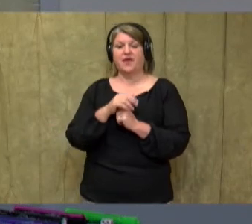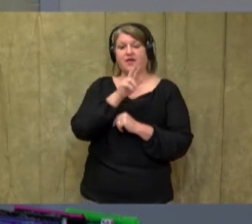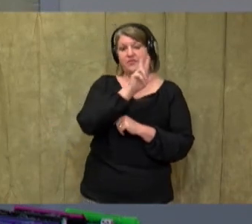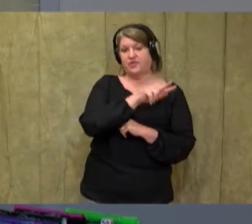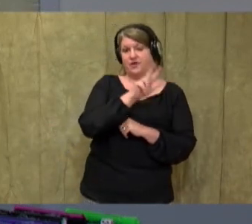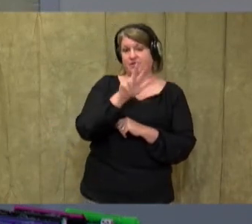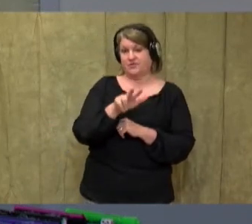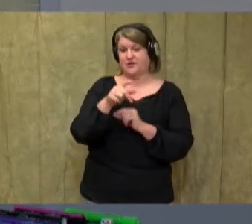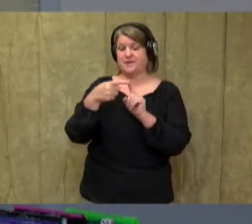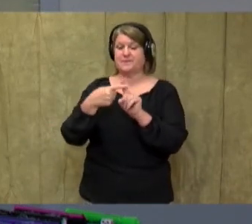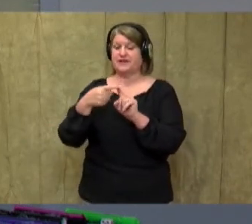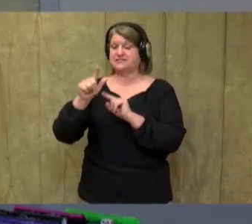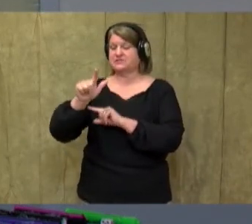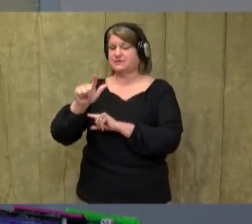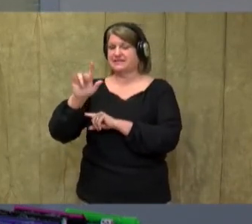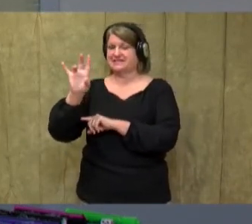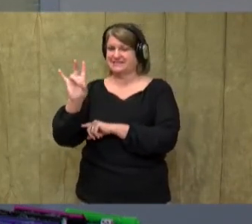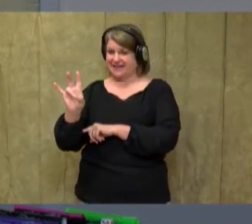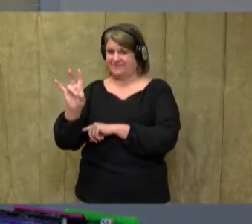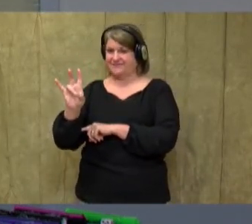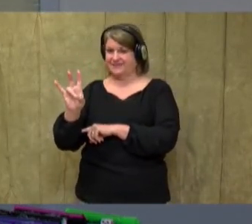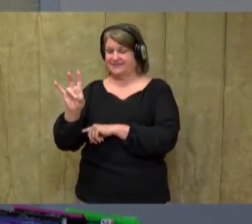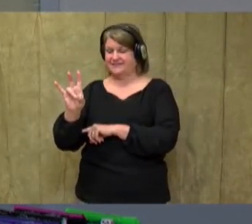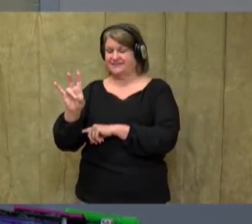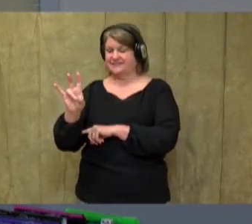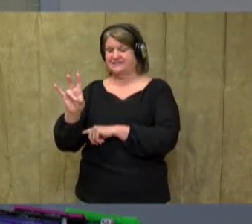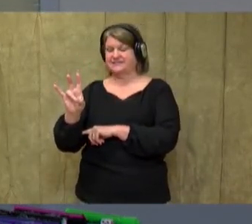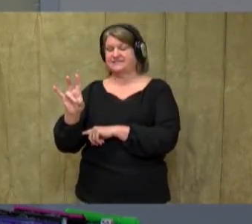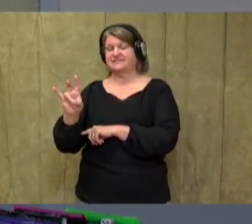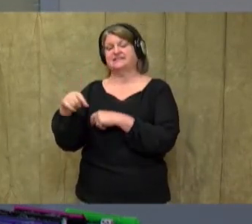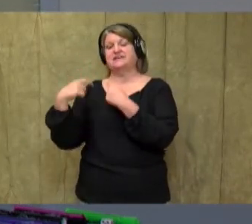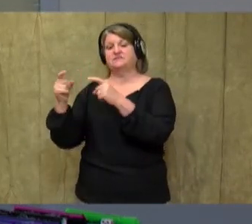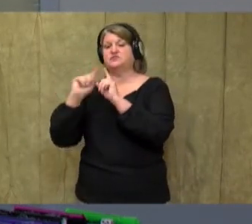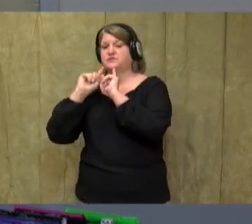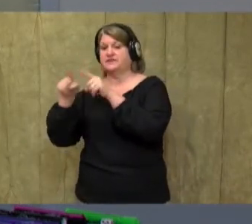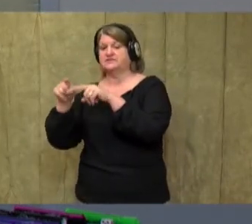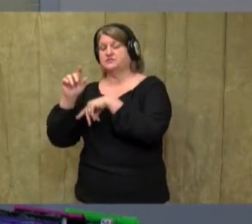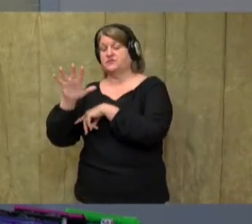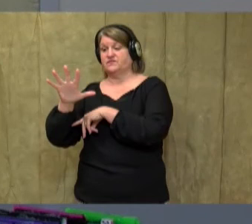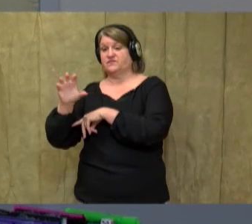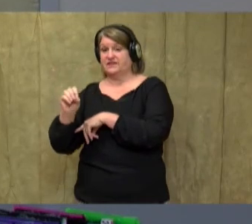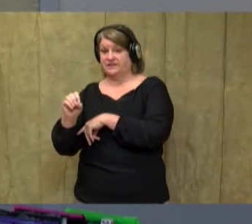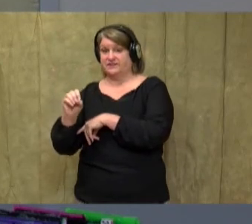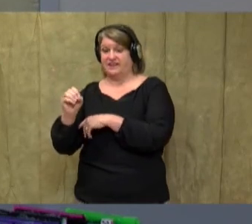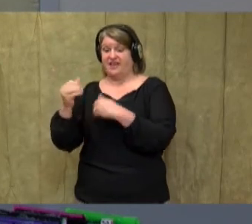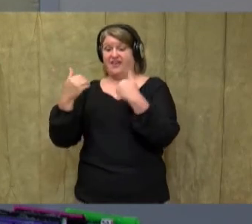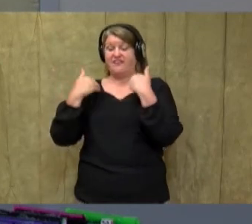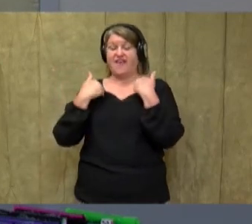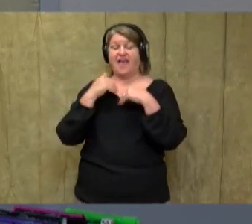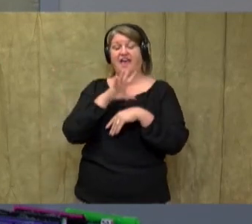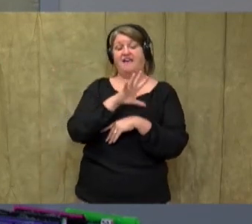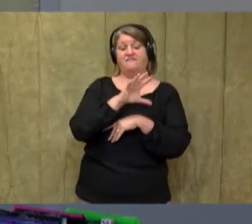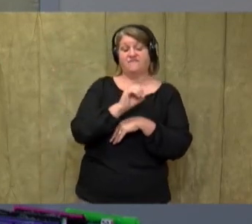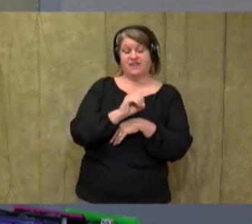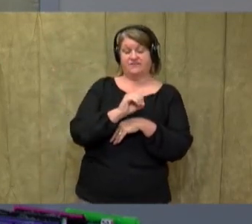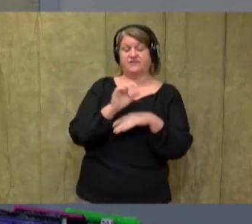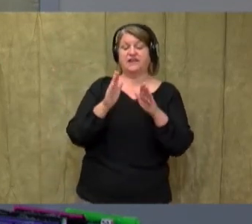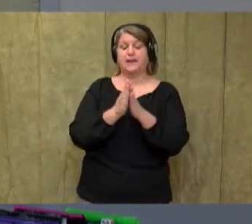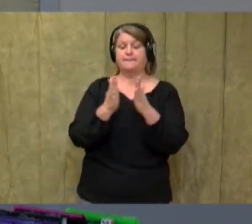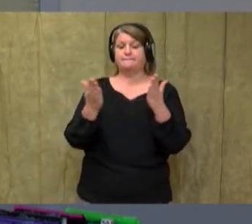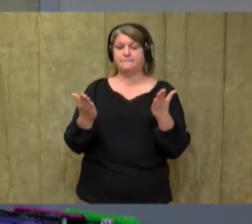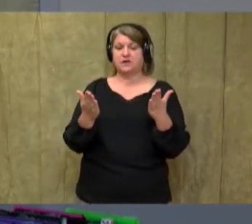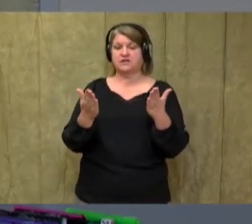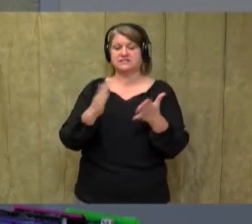33 plus 27 gives you the sum 50. They had 50